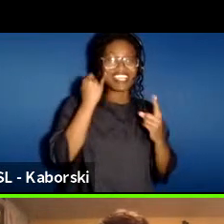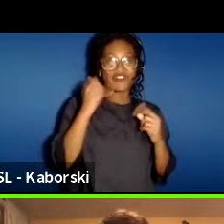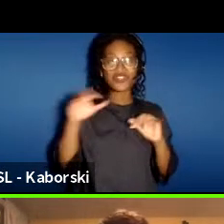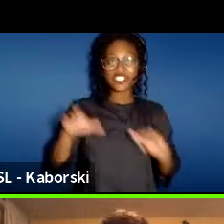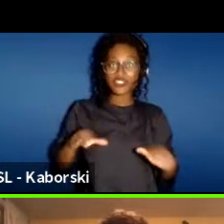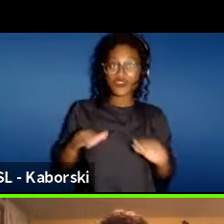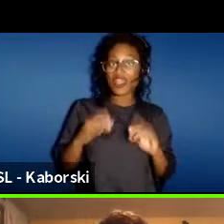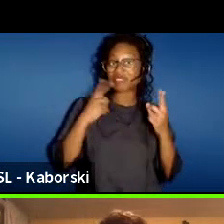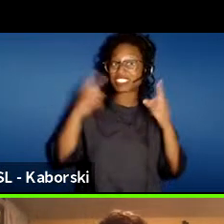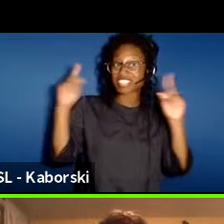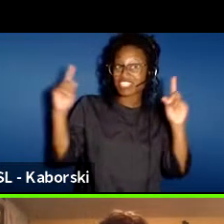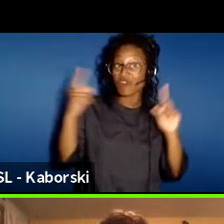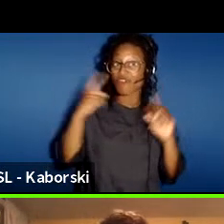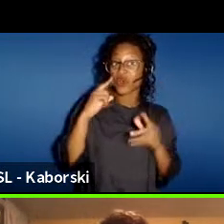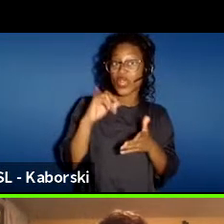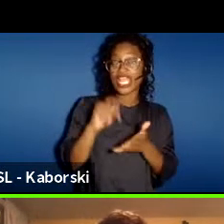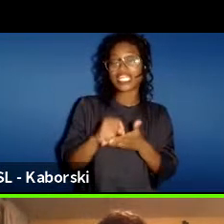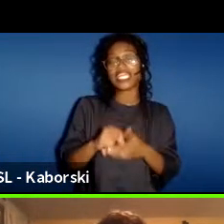it,